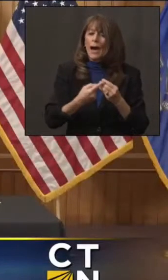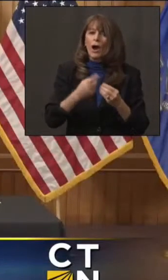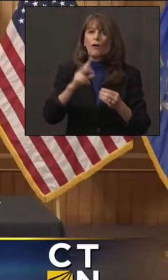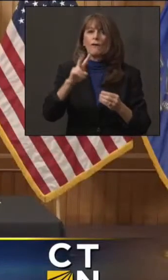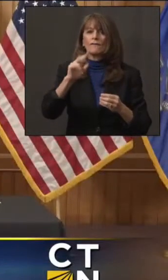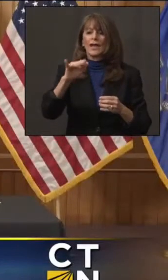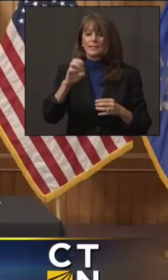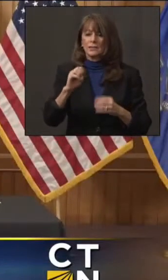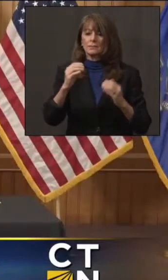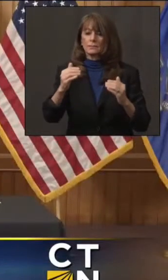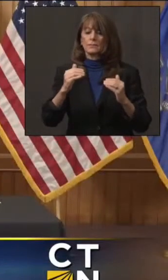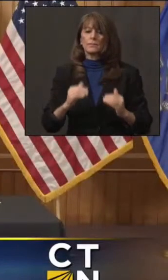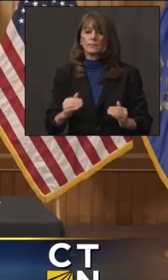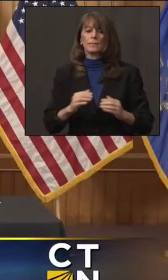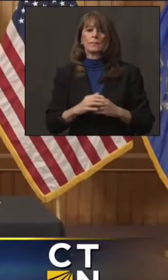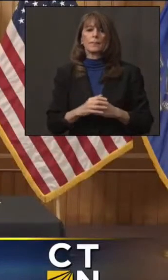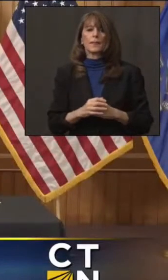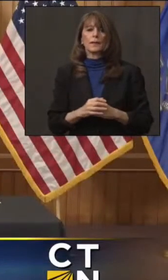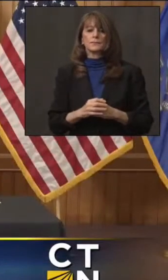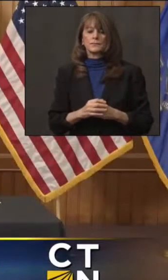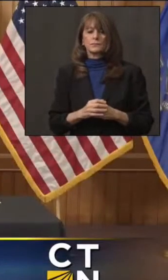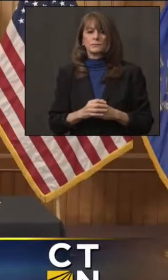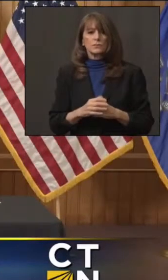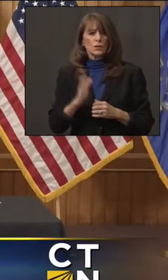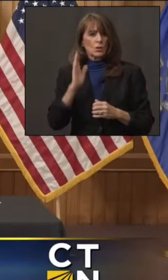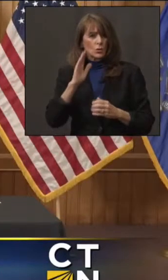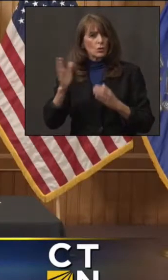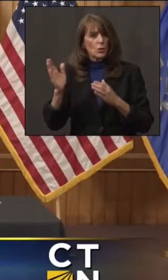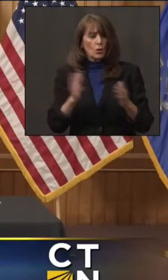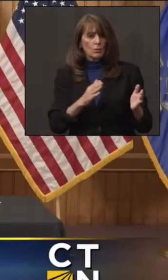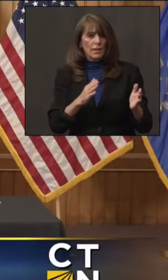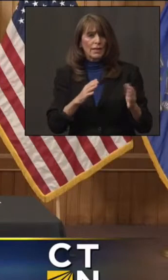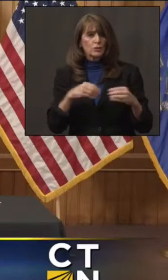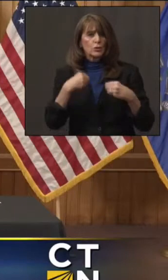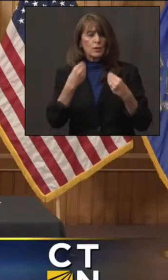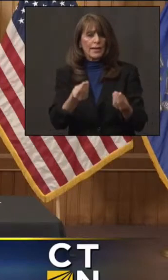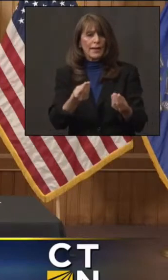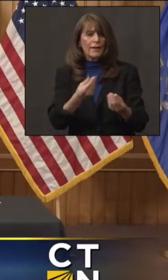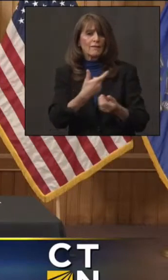Do we have a plan for our homeless populations and getting into them?